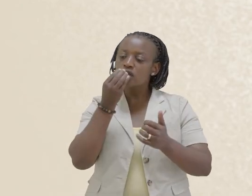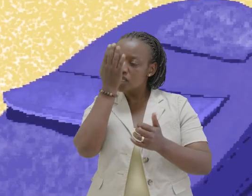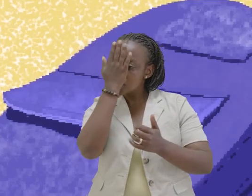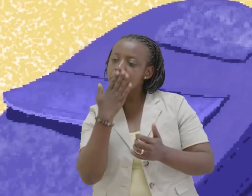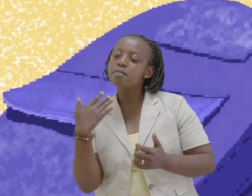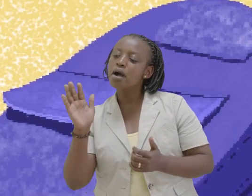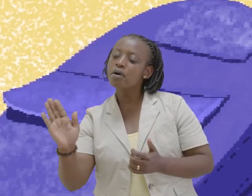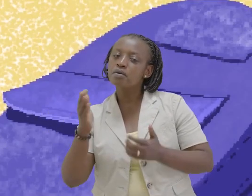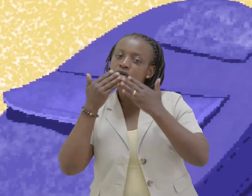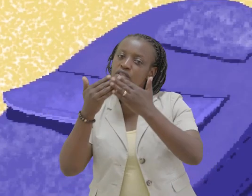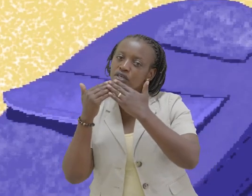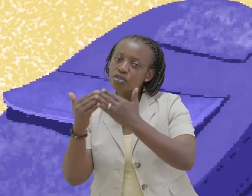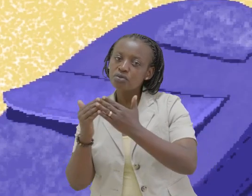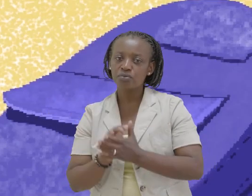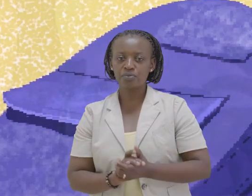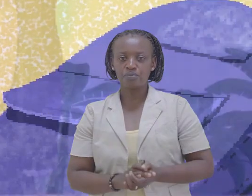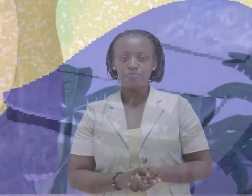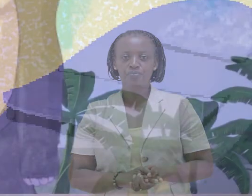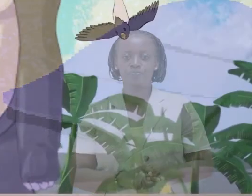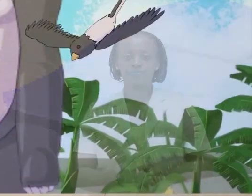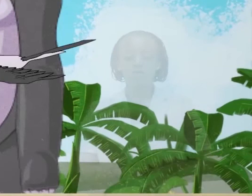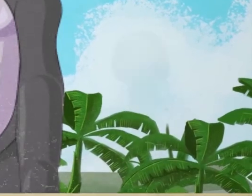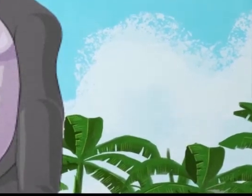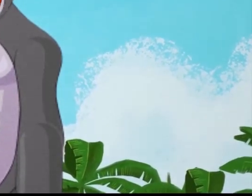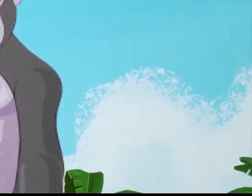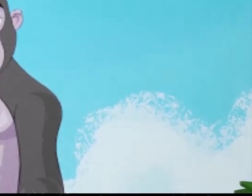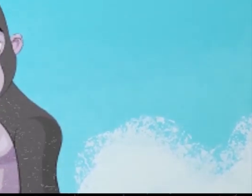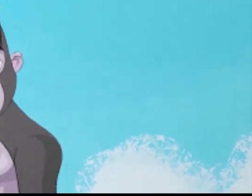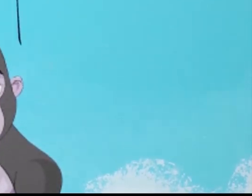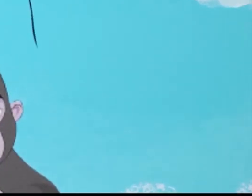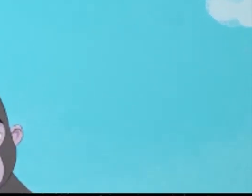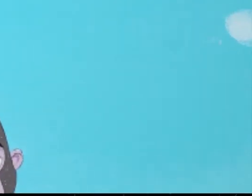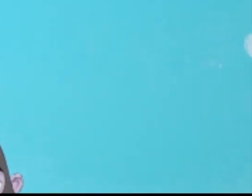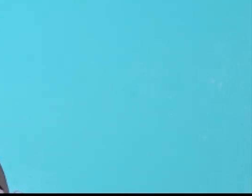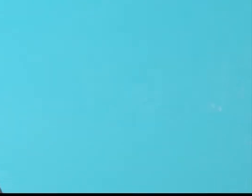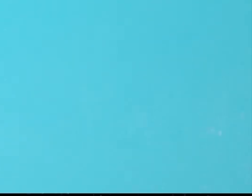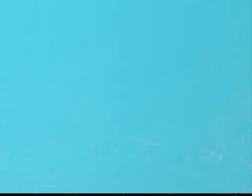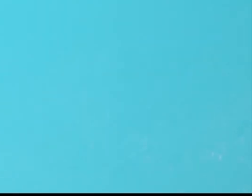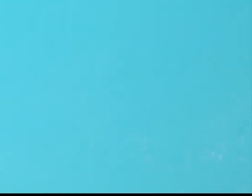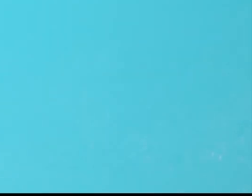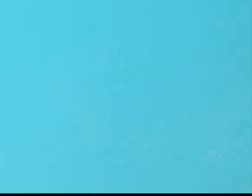Now, eat your papaya. Thank you, thank you. We are happy every time.